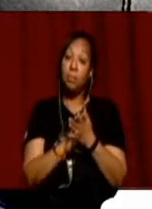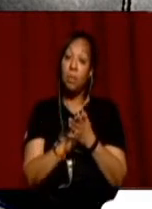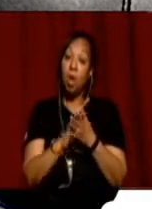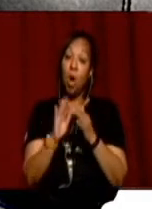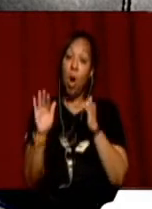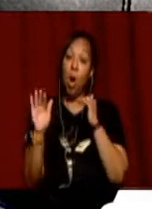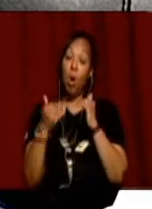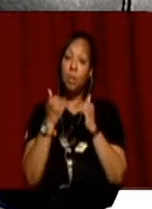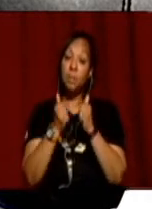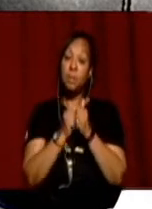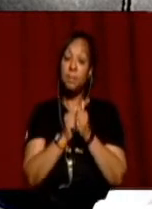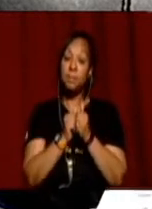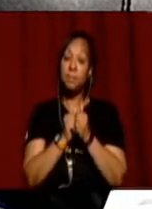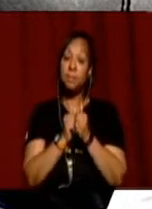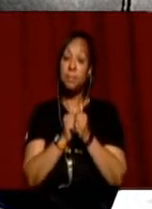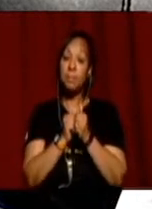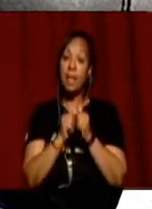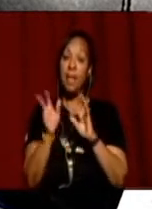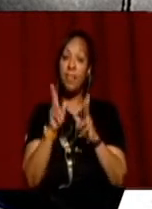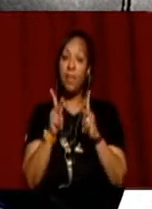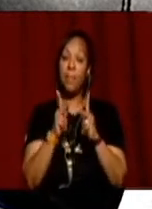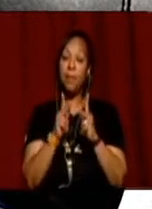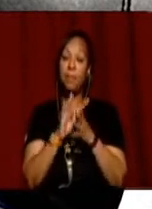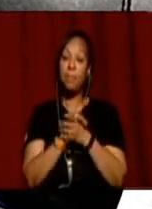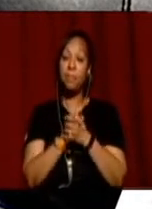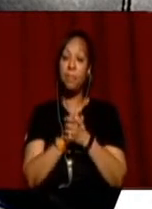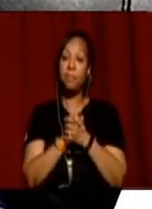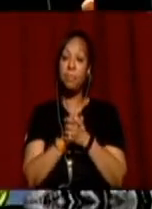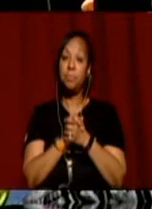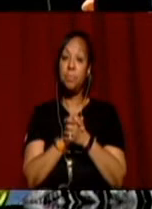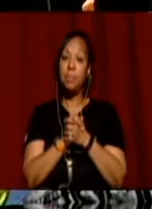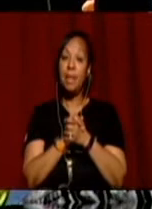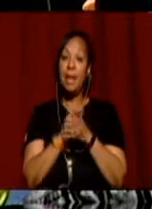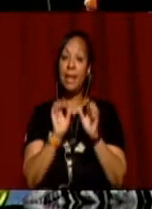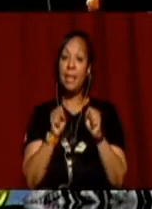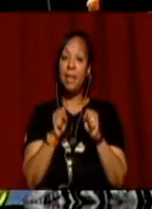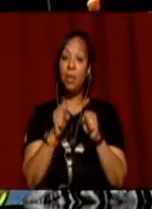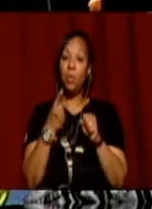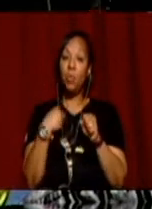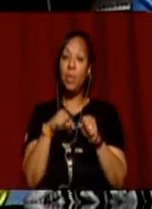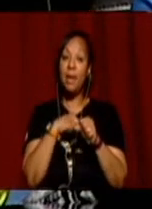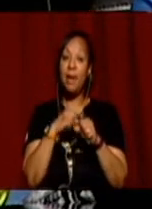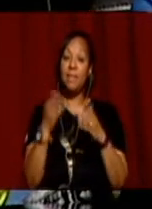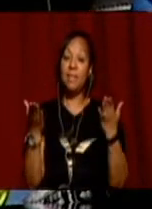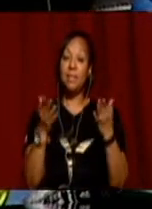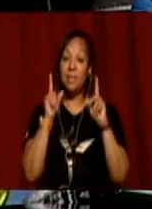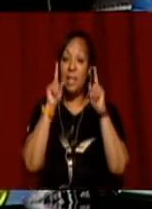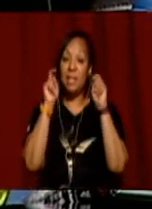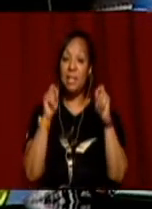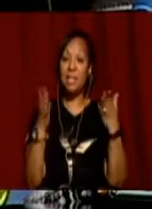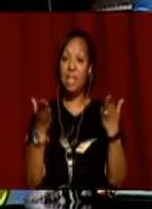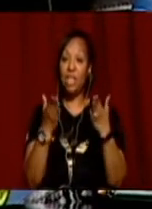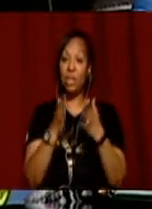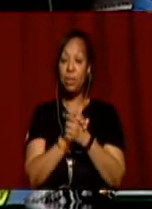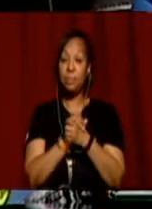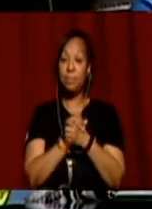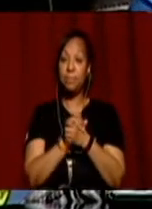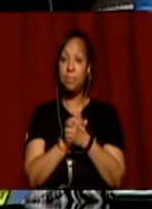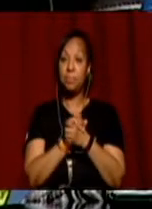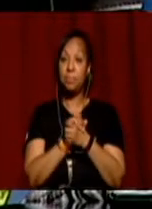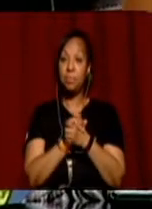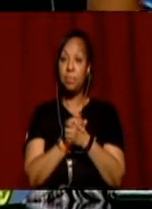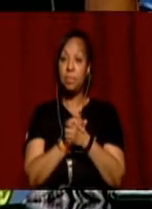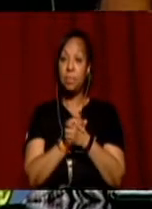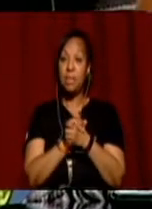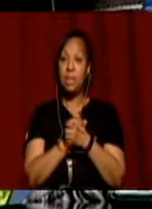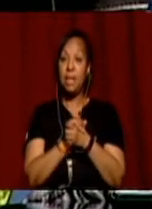ultimately, Well, let me ask you sure. this. There are people who are asking me, can we have the test here? Is there any way we could have a test